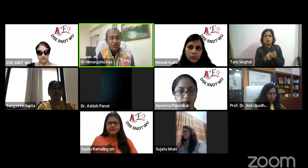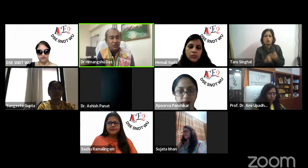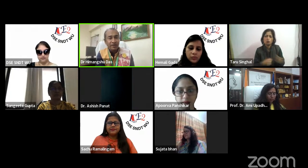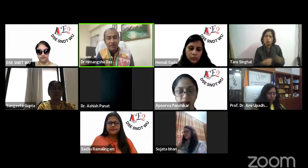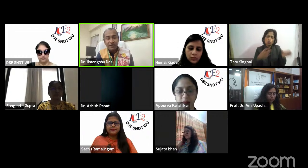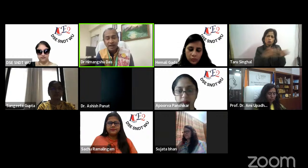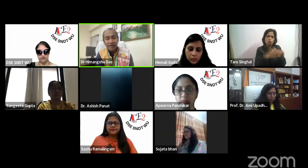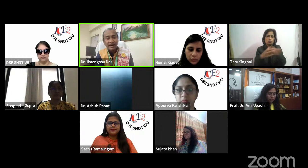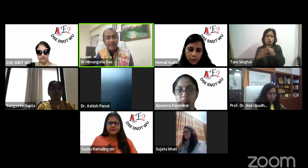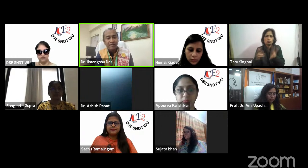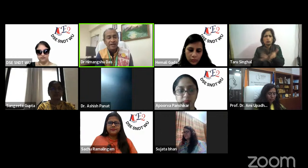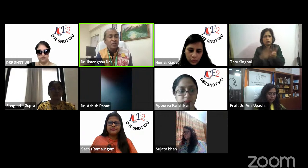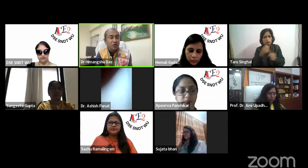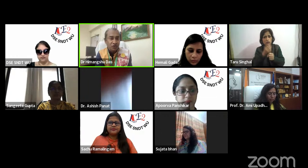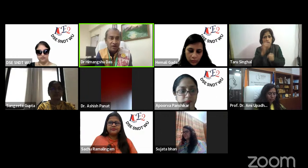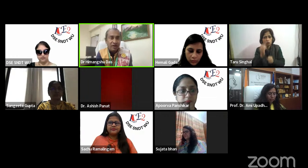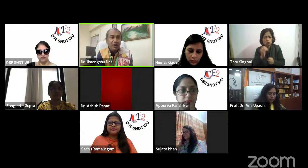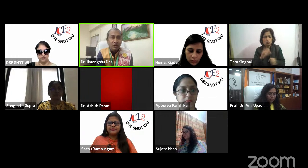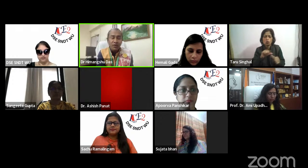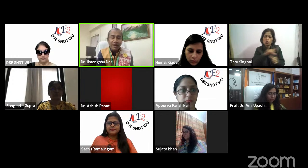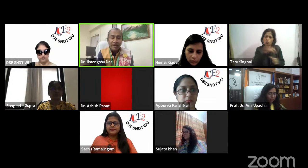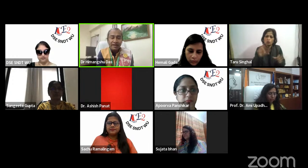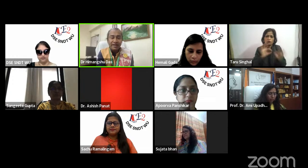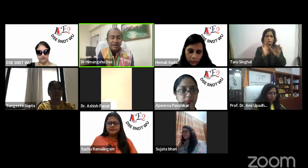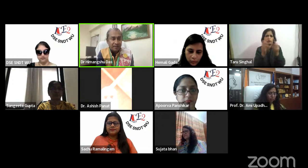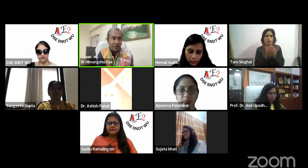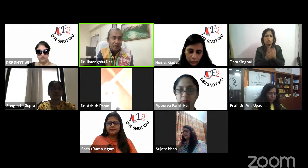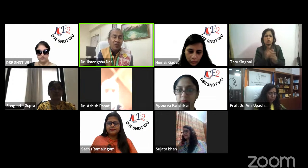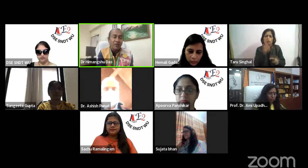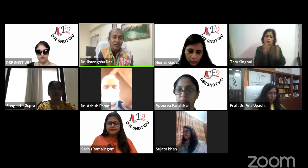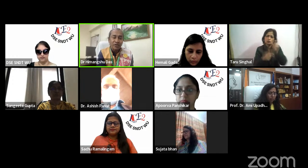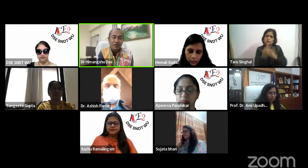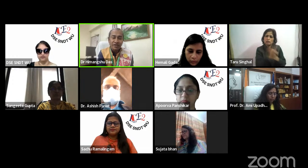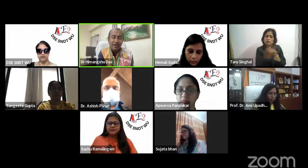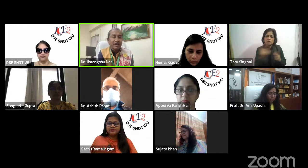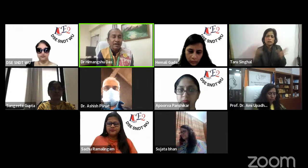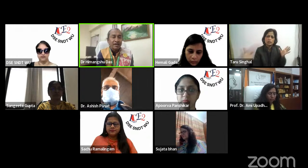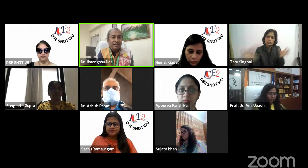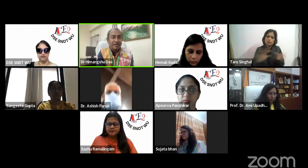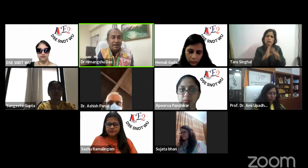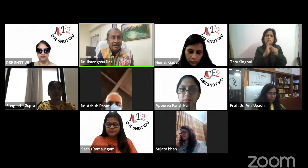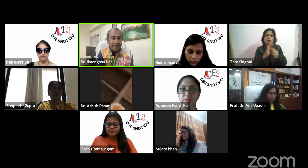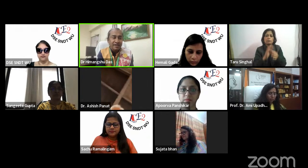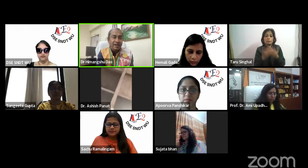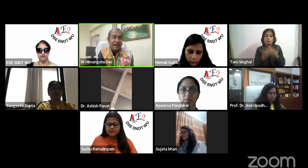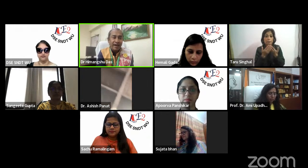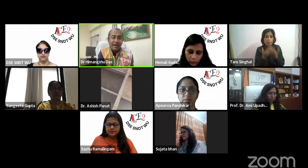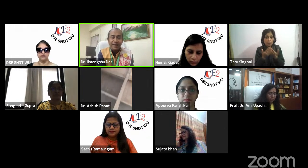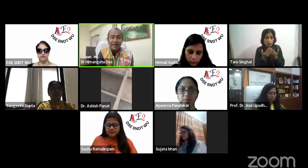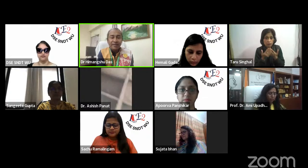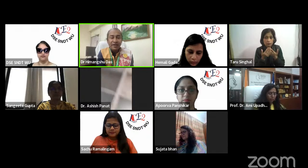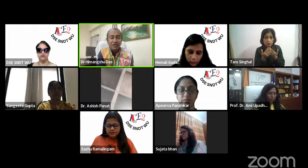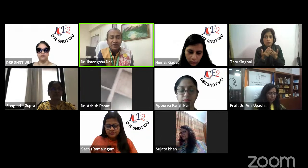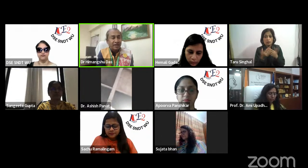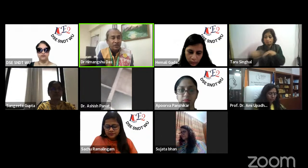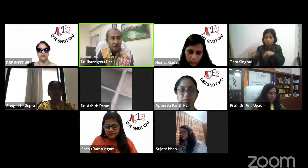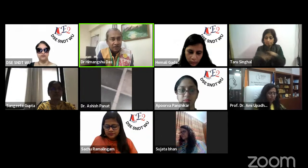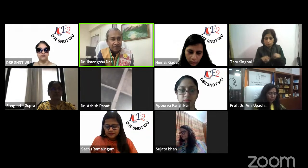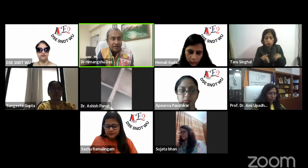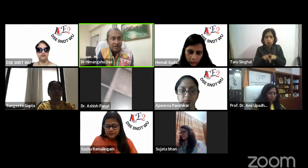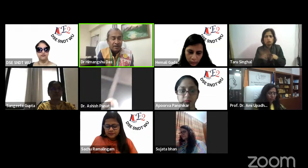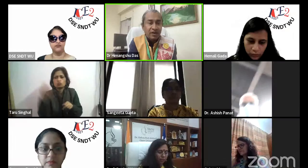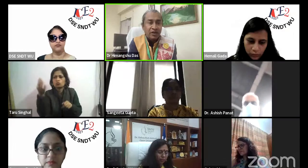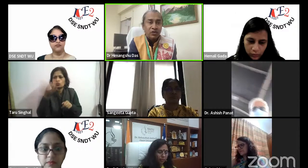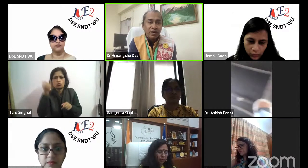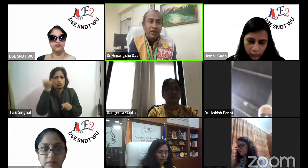every NGO, every family, and every individual who can make things happen when you talk of educational resilience and reinvention in